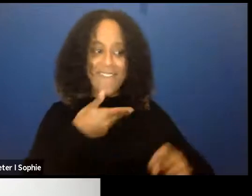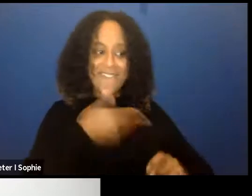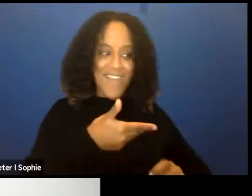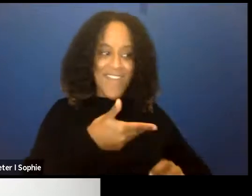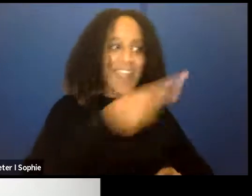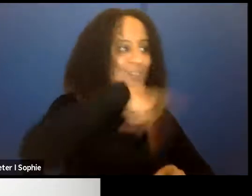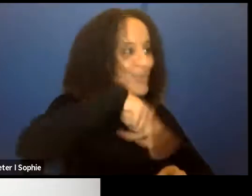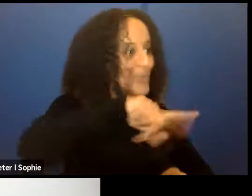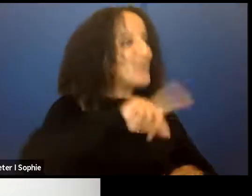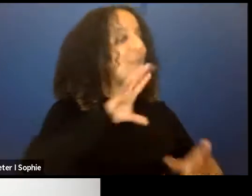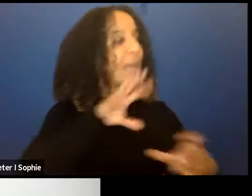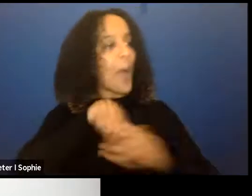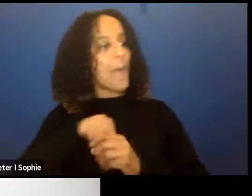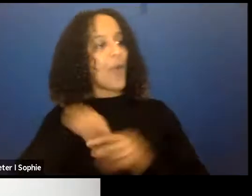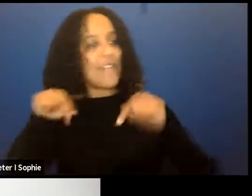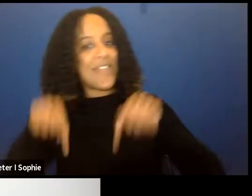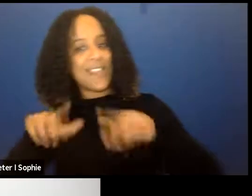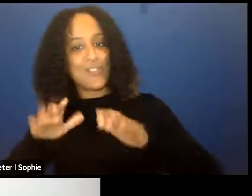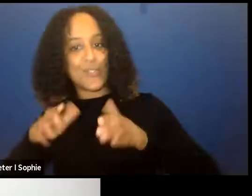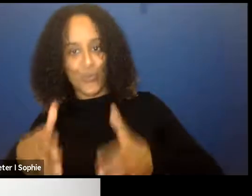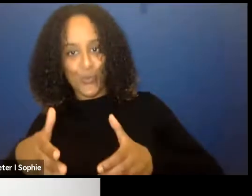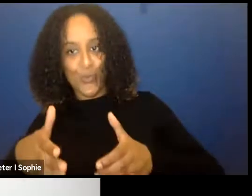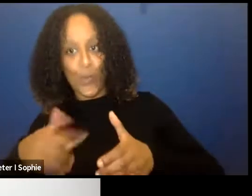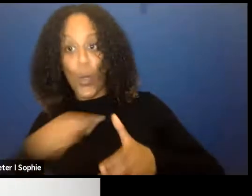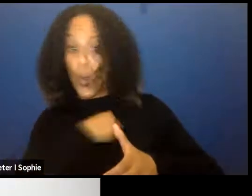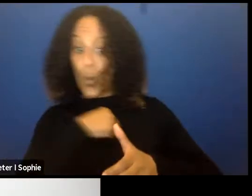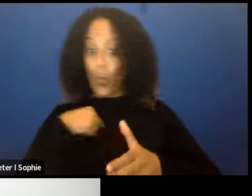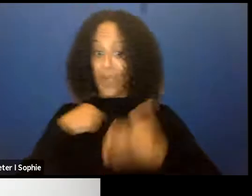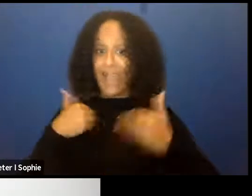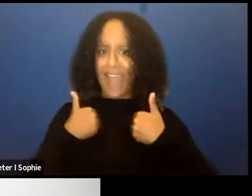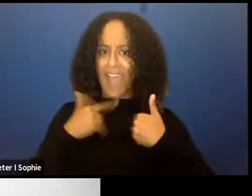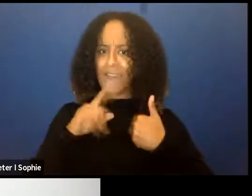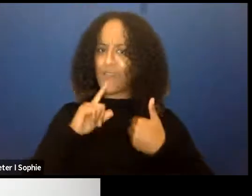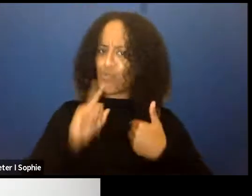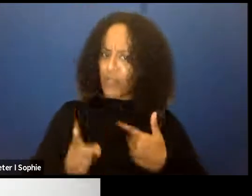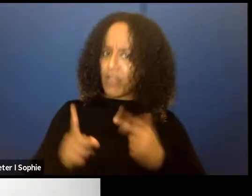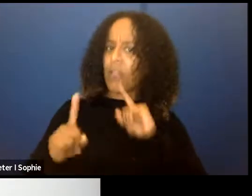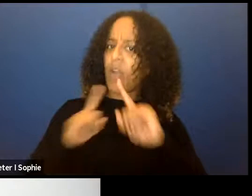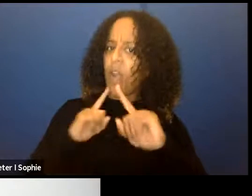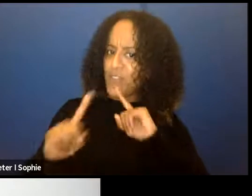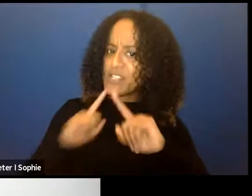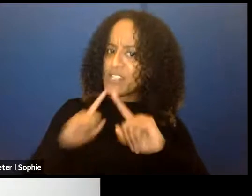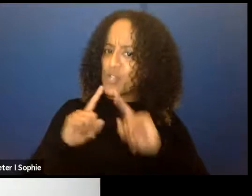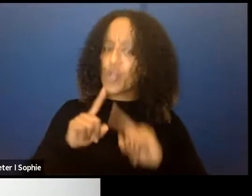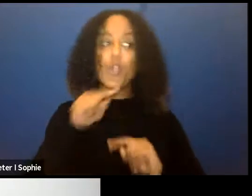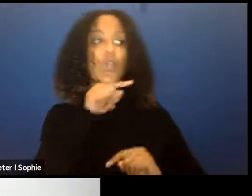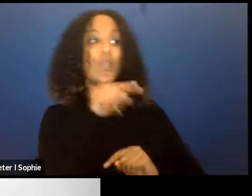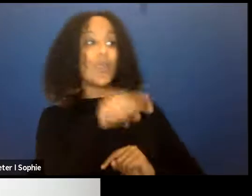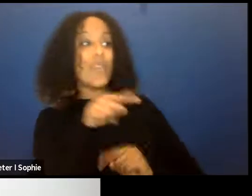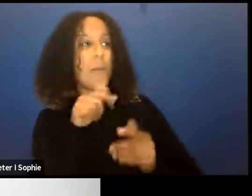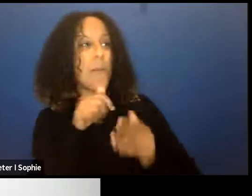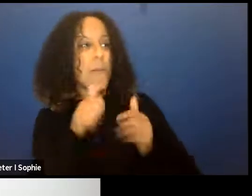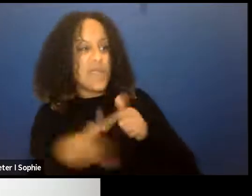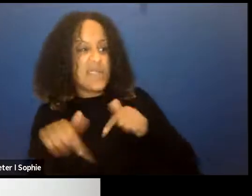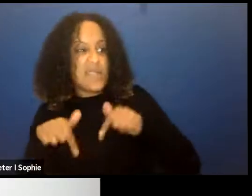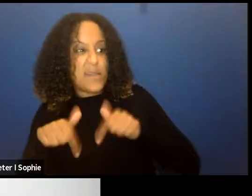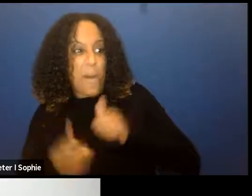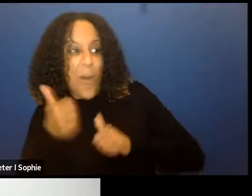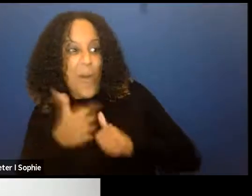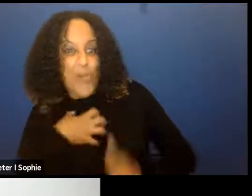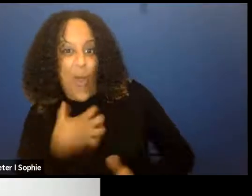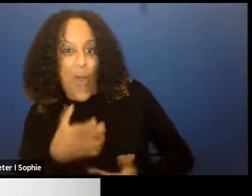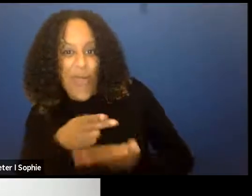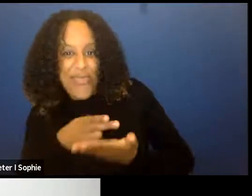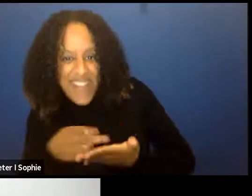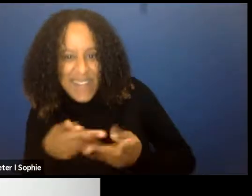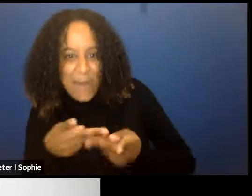part of this group where we have these real conversations, where you're going to hear, this is the most authentic place to be